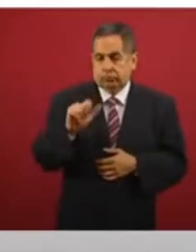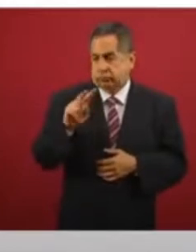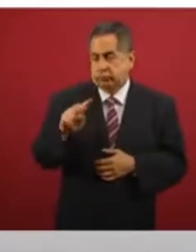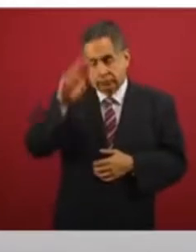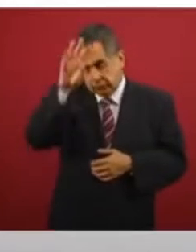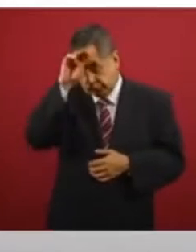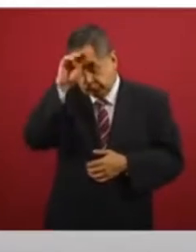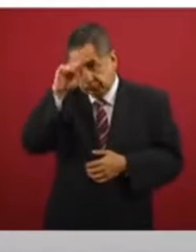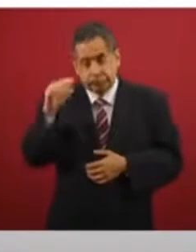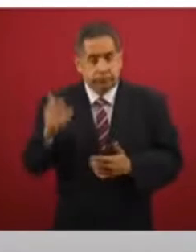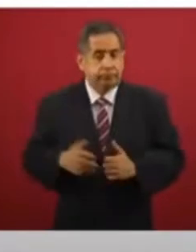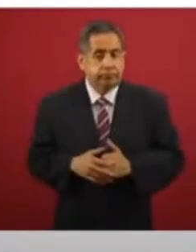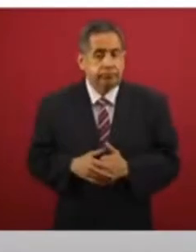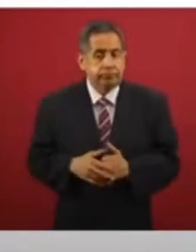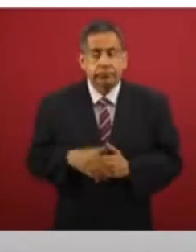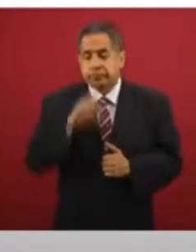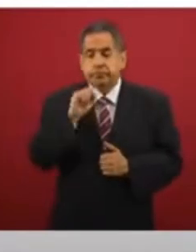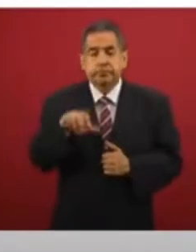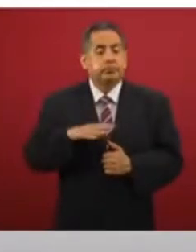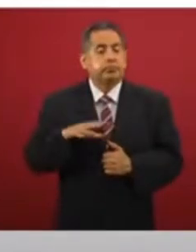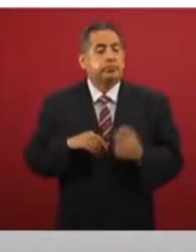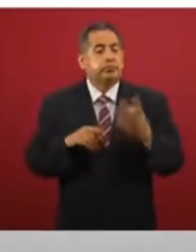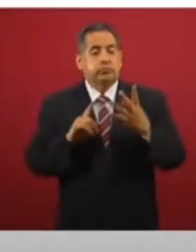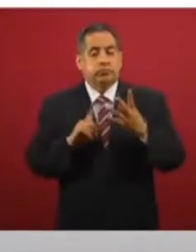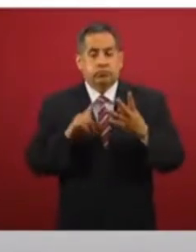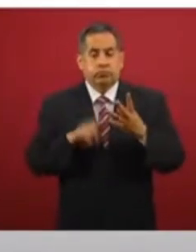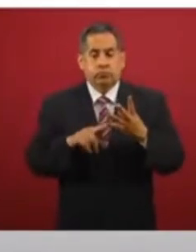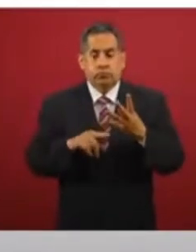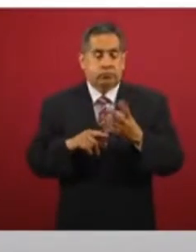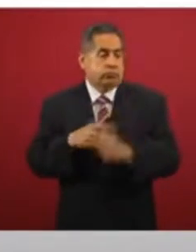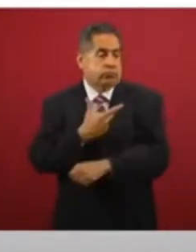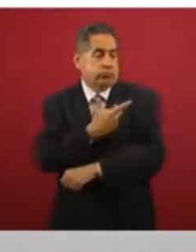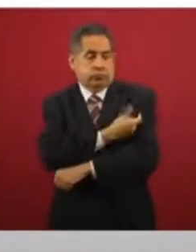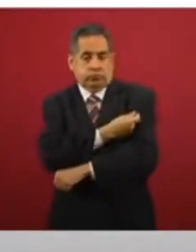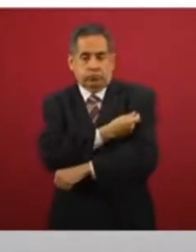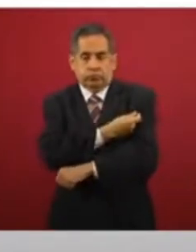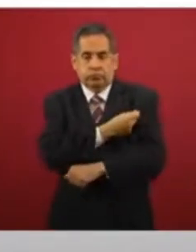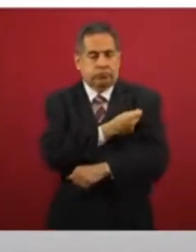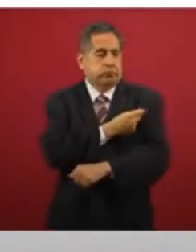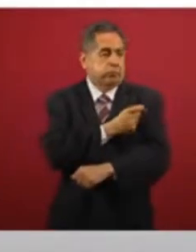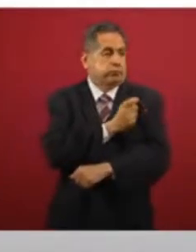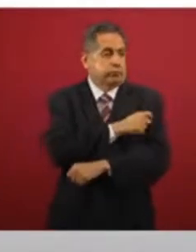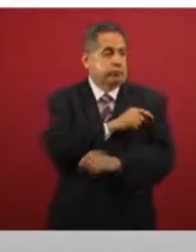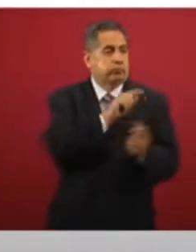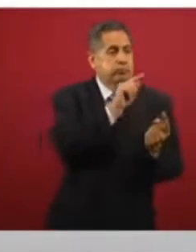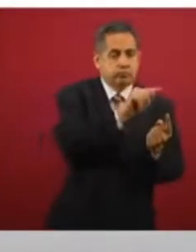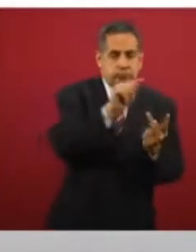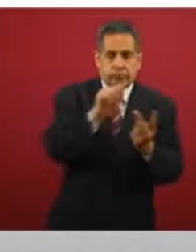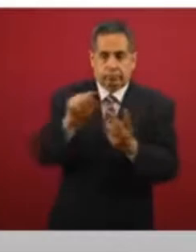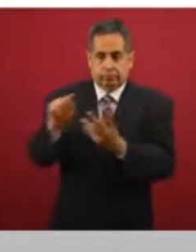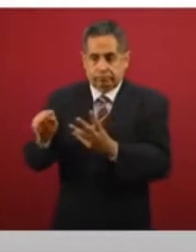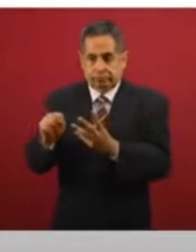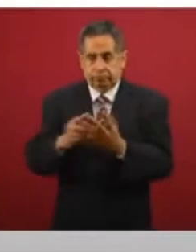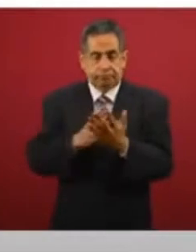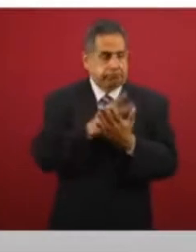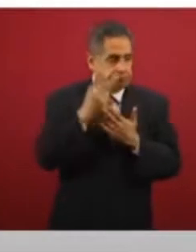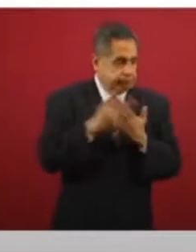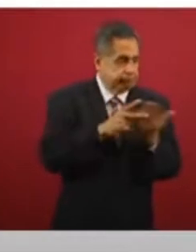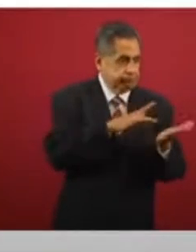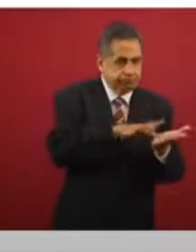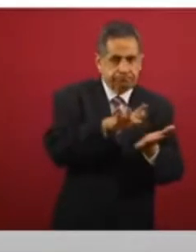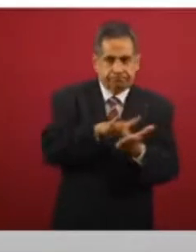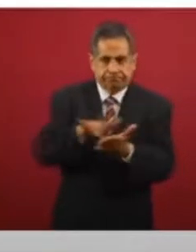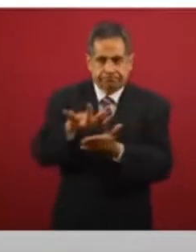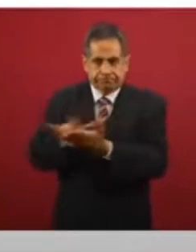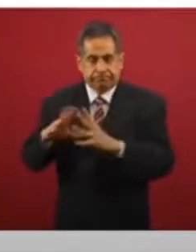Y por supuesto, las cuatro vacunas, los cuatro proyectos mexicanos que debemos respaldar, que